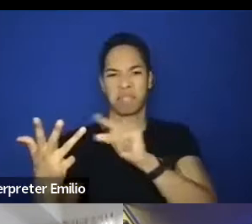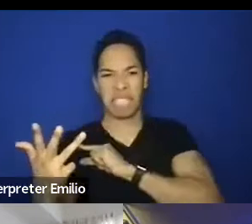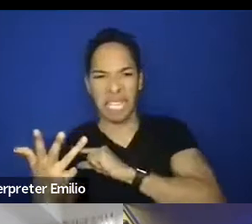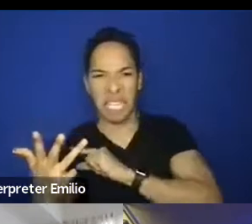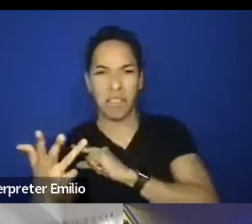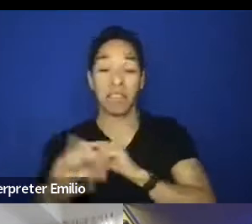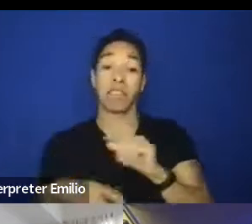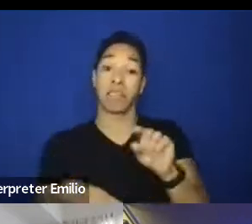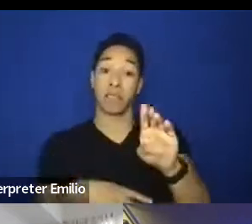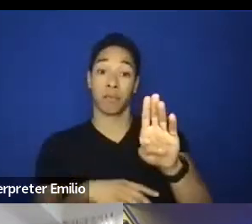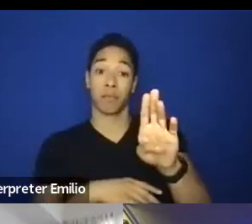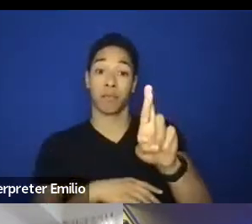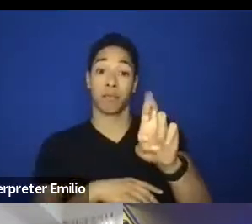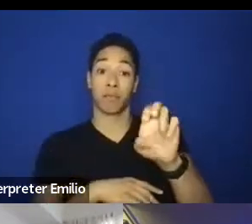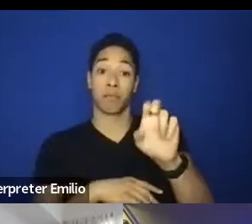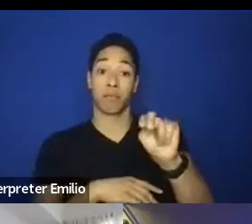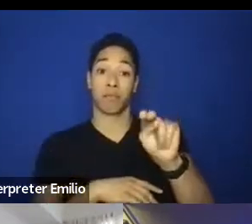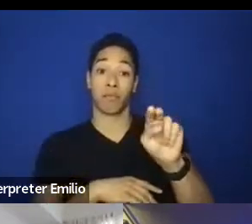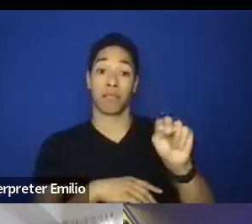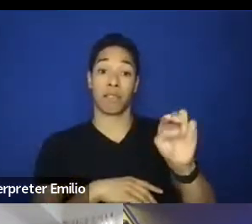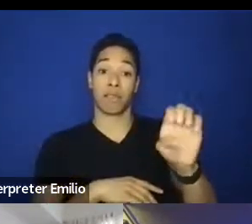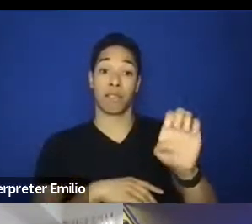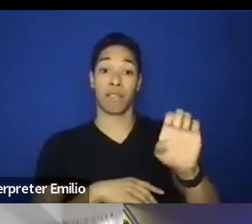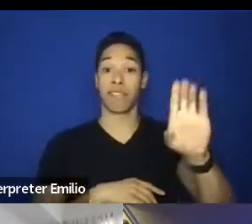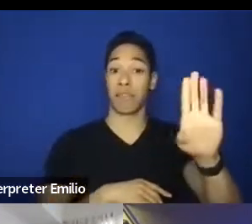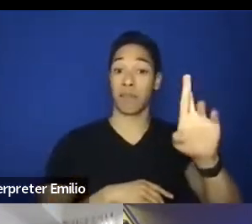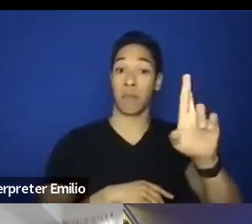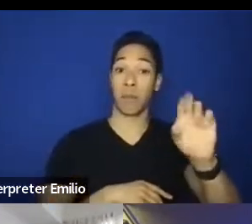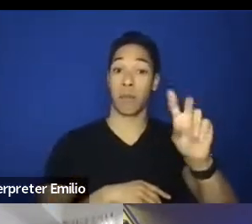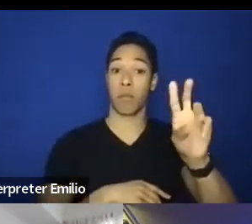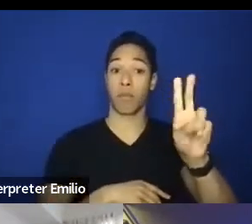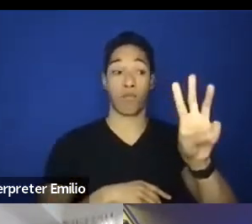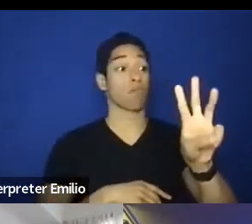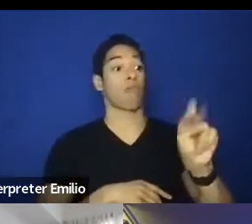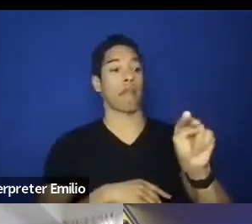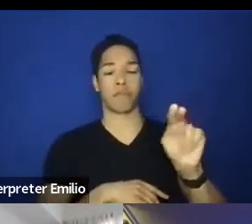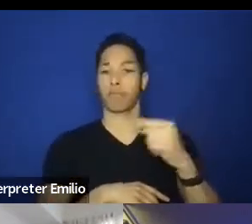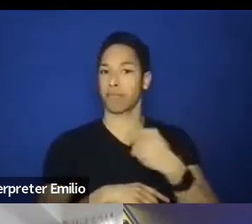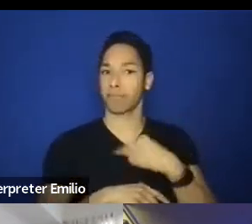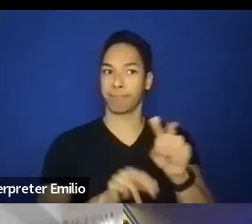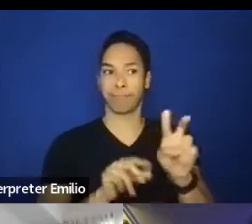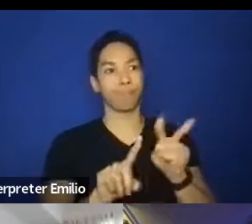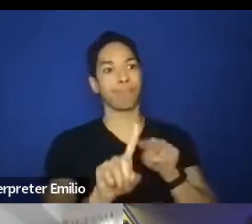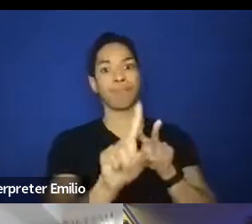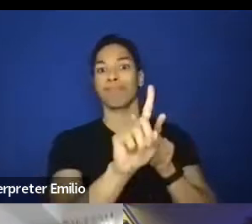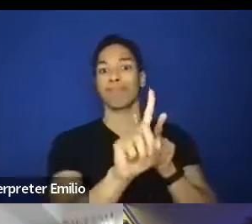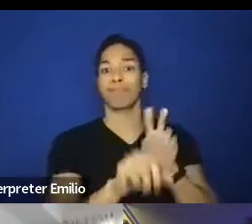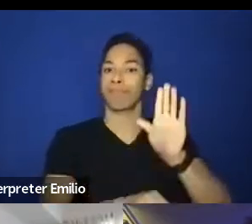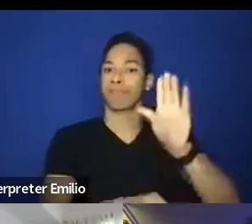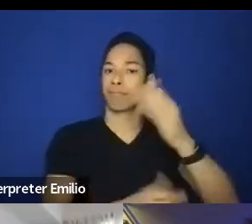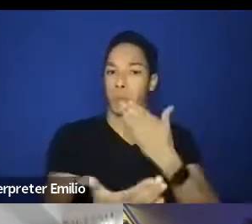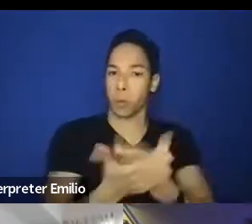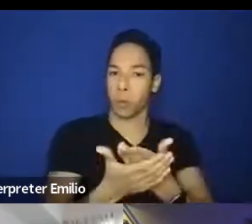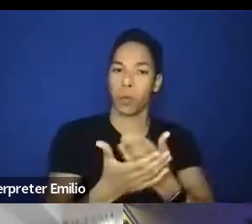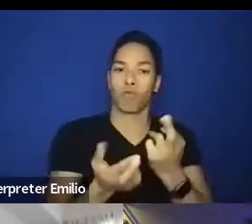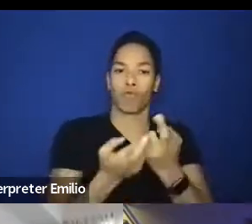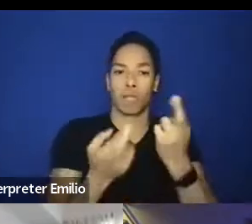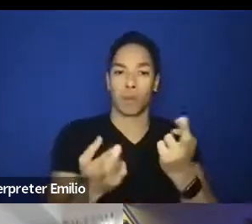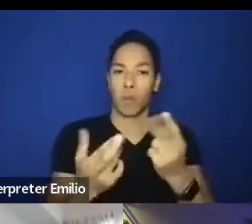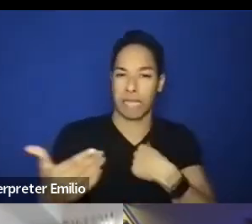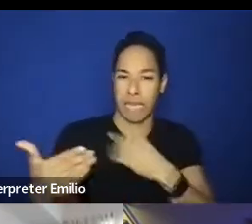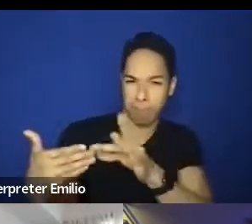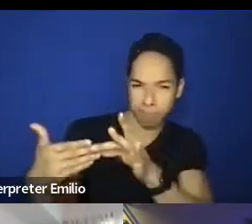is someone that I look to very often to as a resource as I'm guiding people through